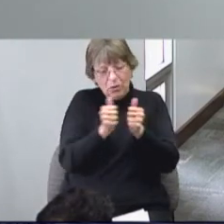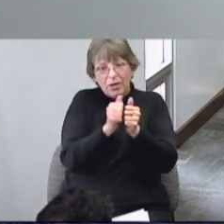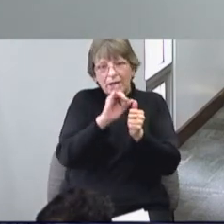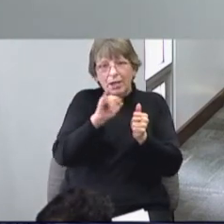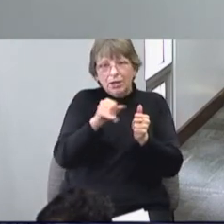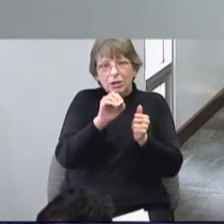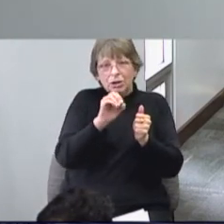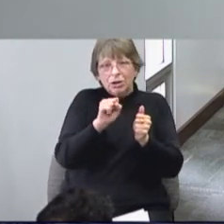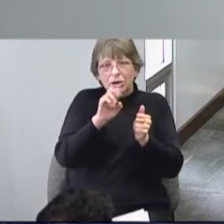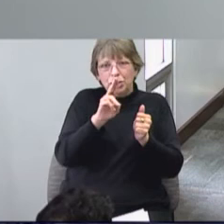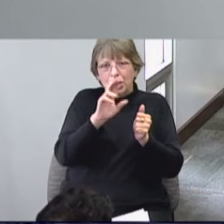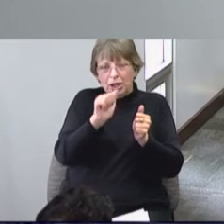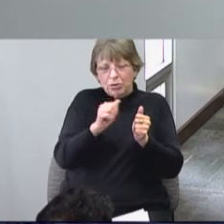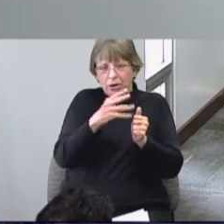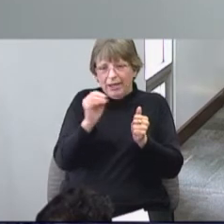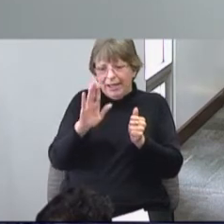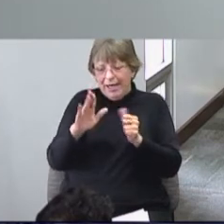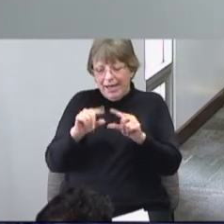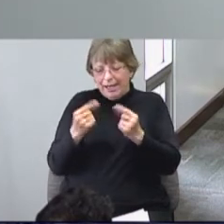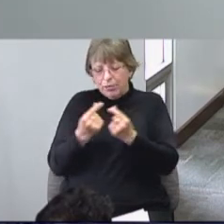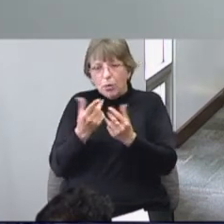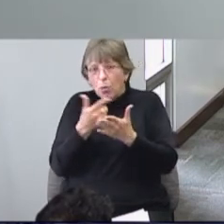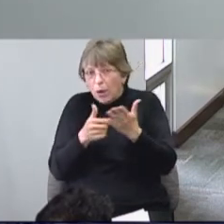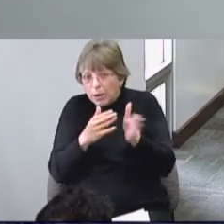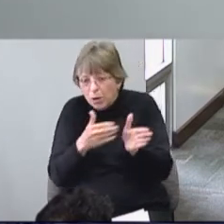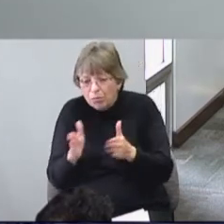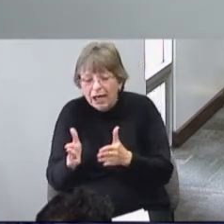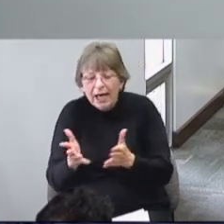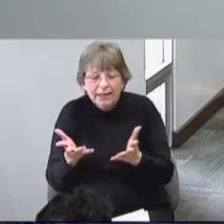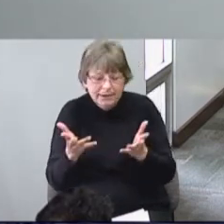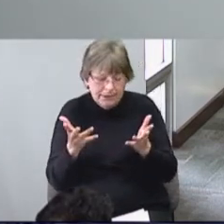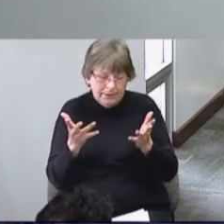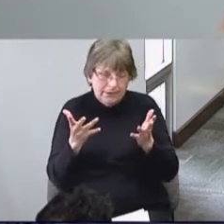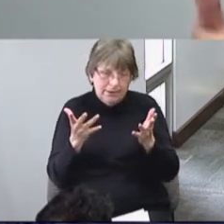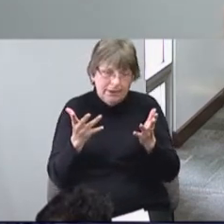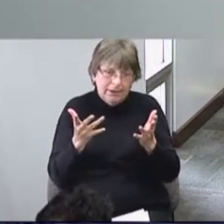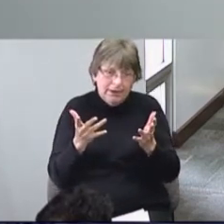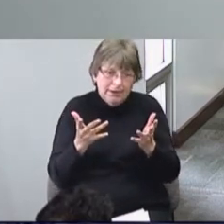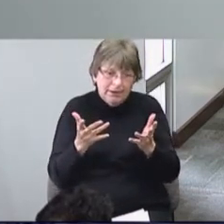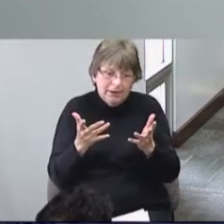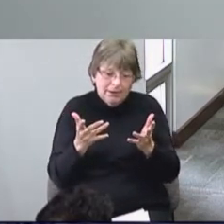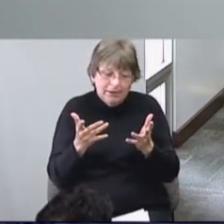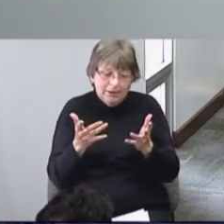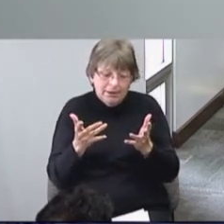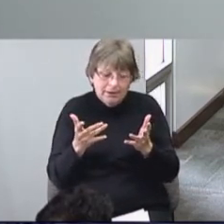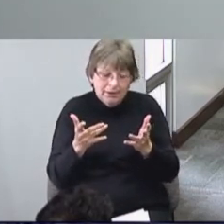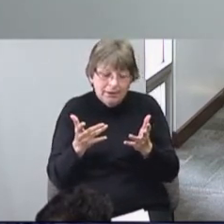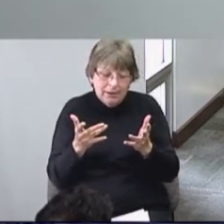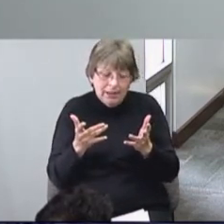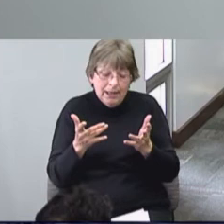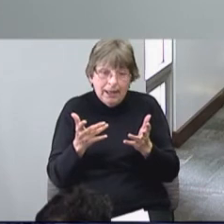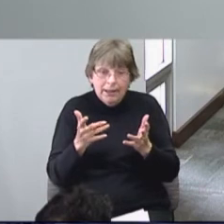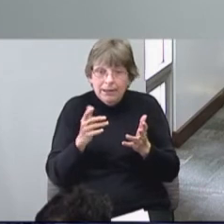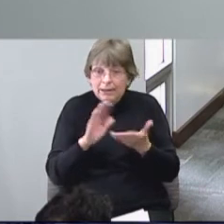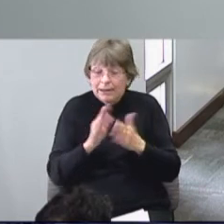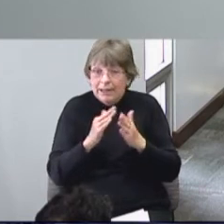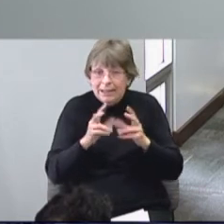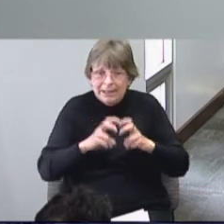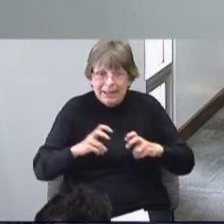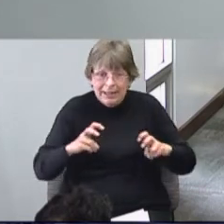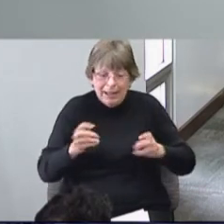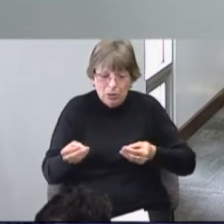and his group as to what his plans were for the property, and whether the city council would continue to provide